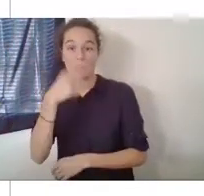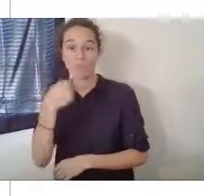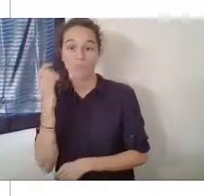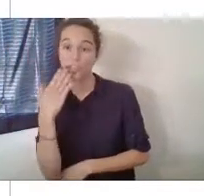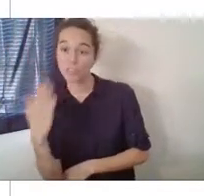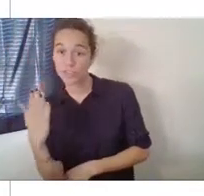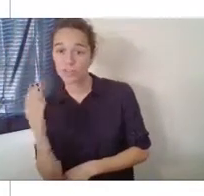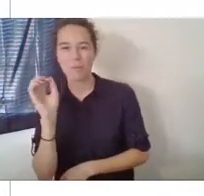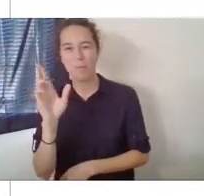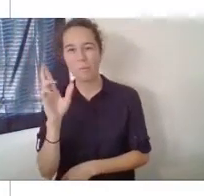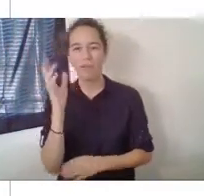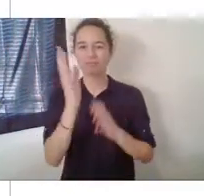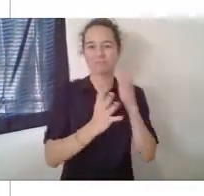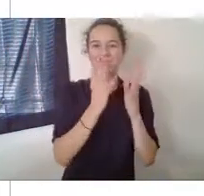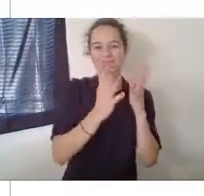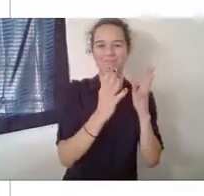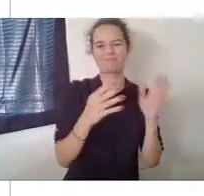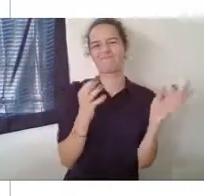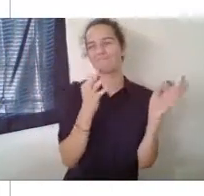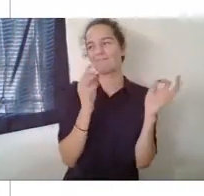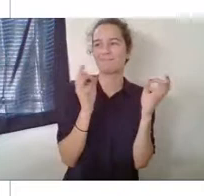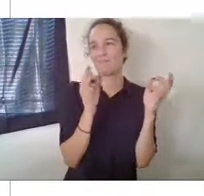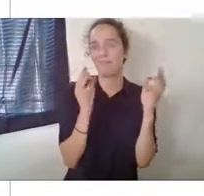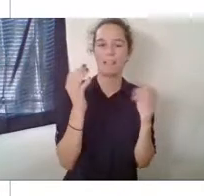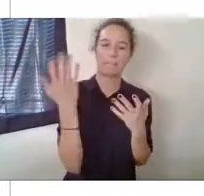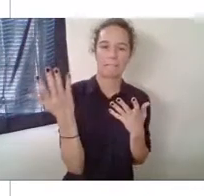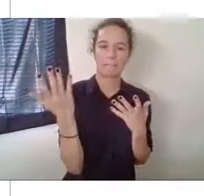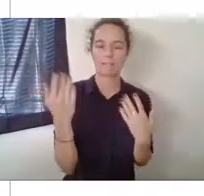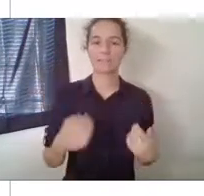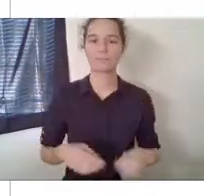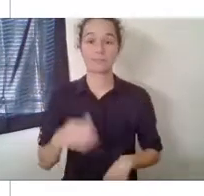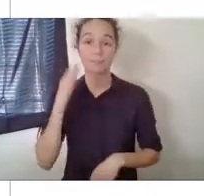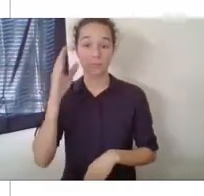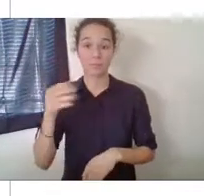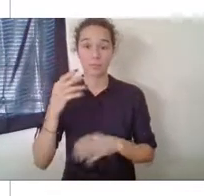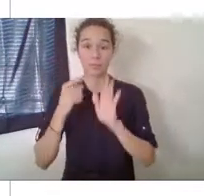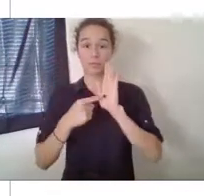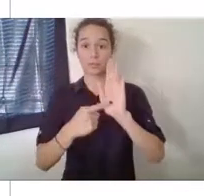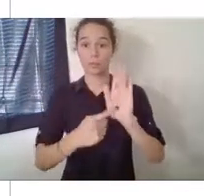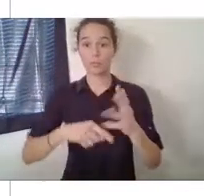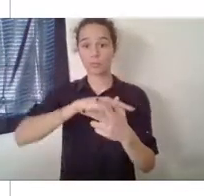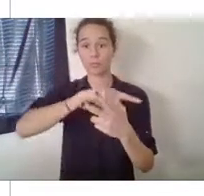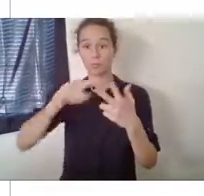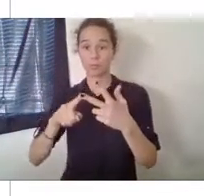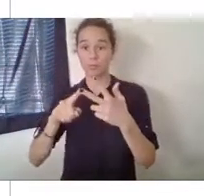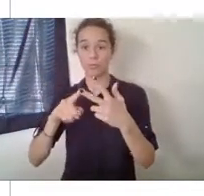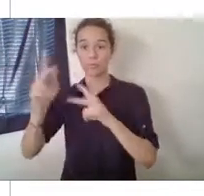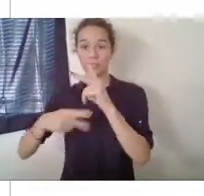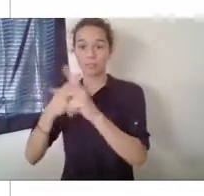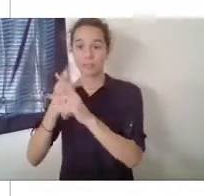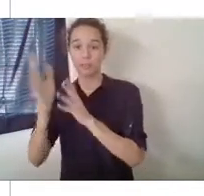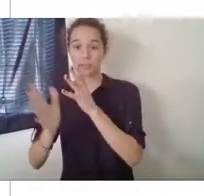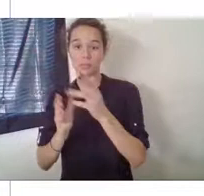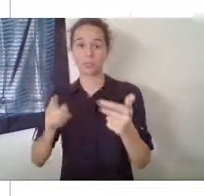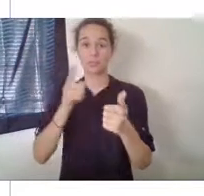show you 3 types of gestures: the give, the show, and the chop. Here's an example.